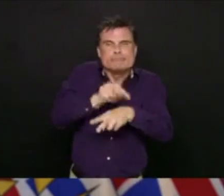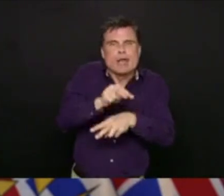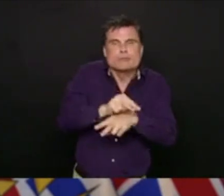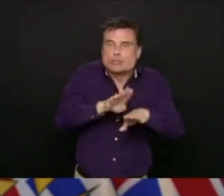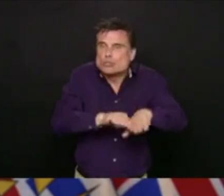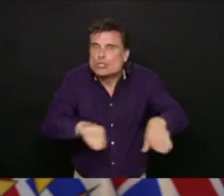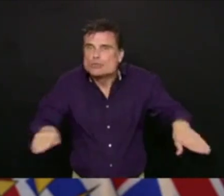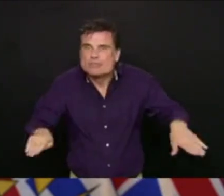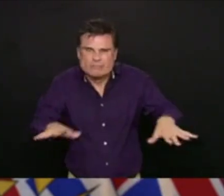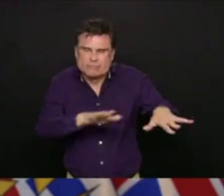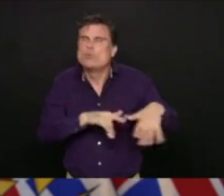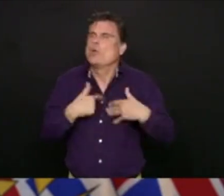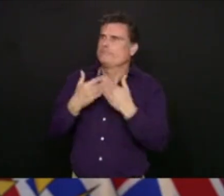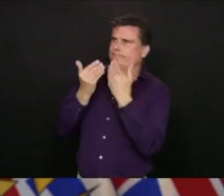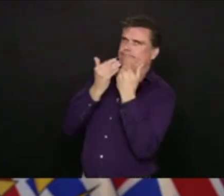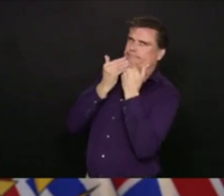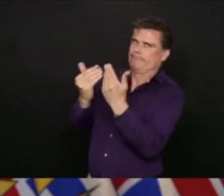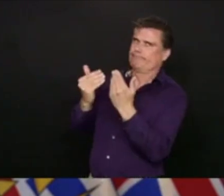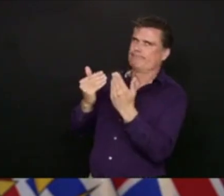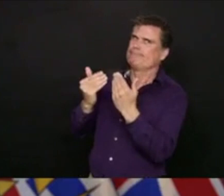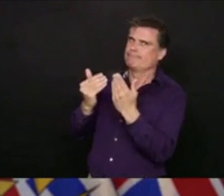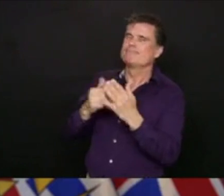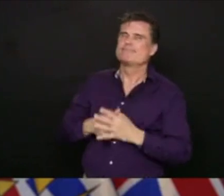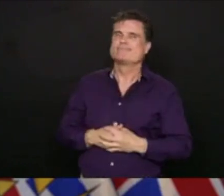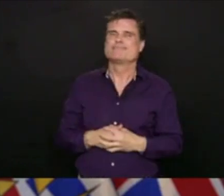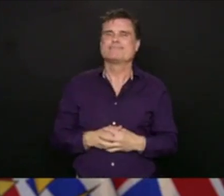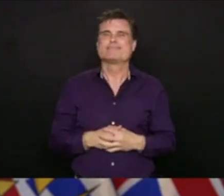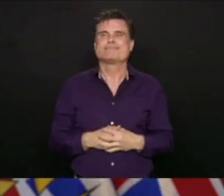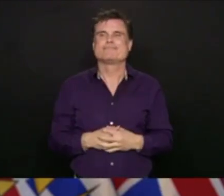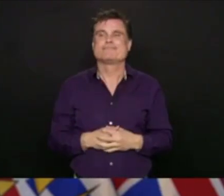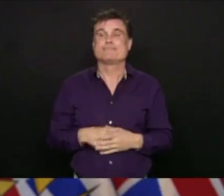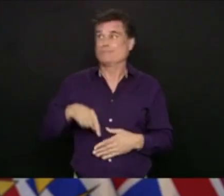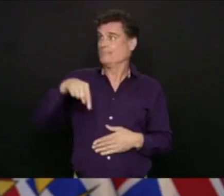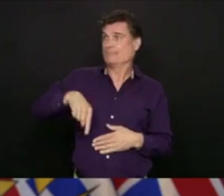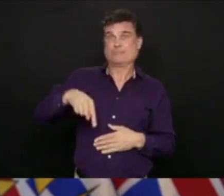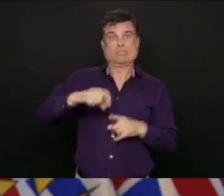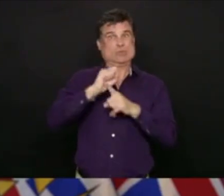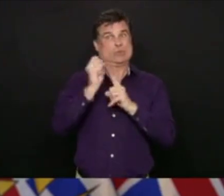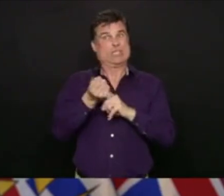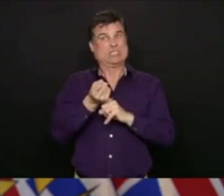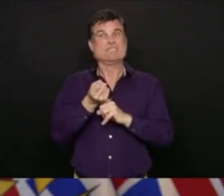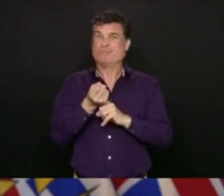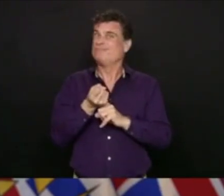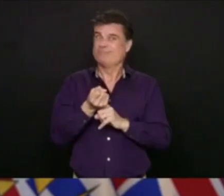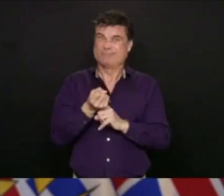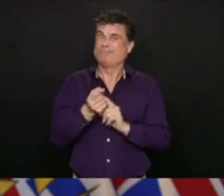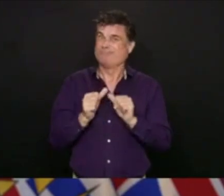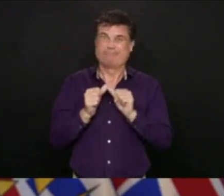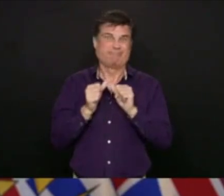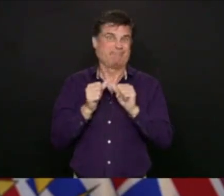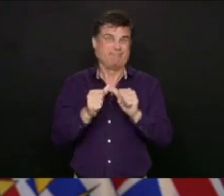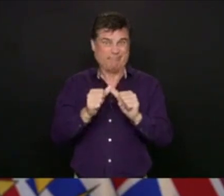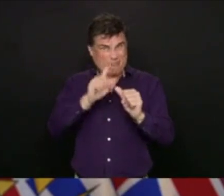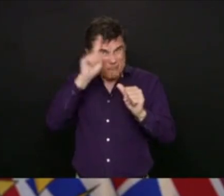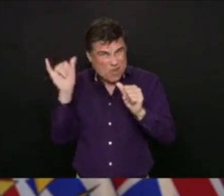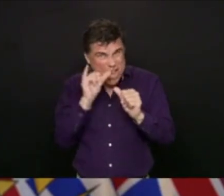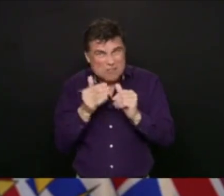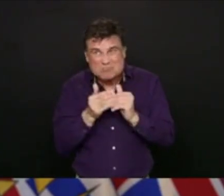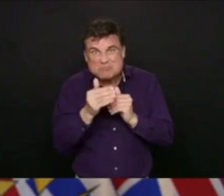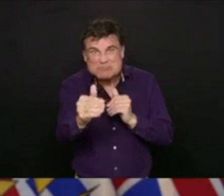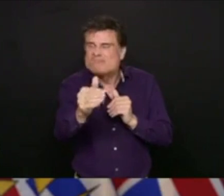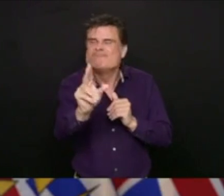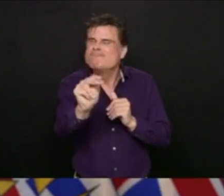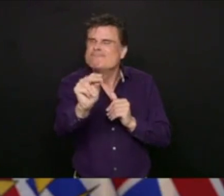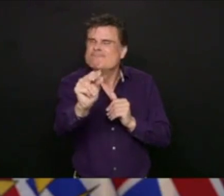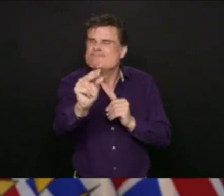This is not forever, and I've said that many times. It is for now, and it's going to be for the coming weeks and months.